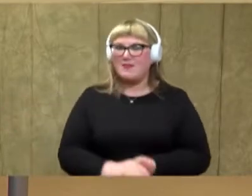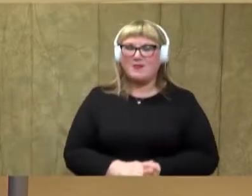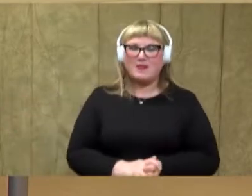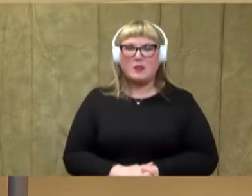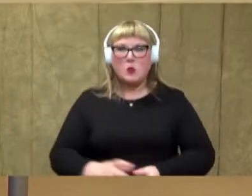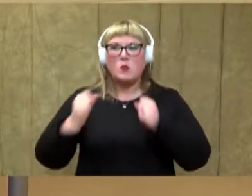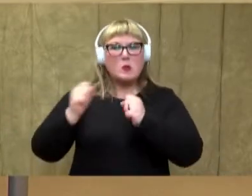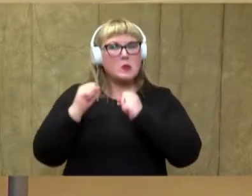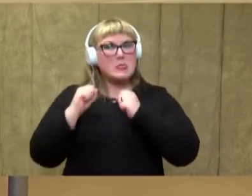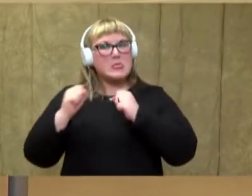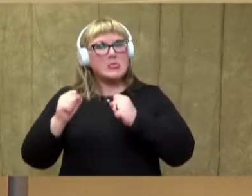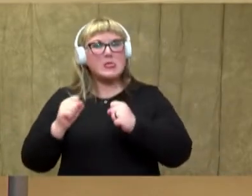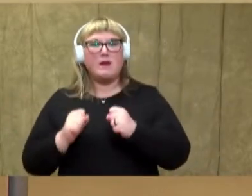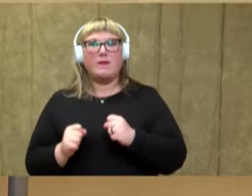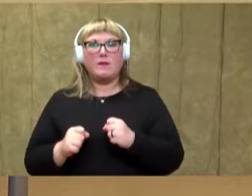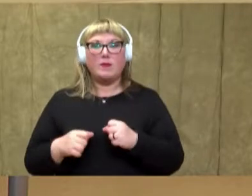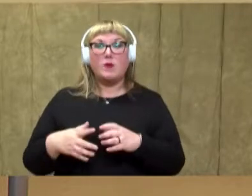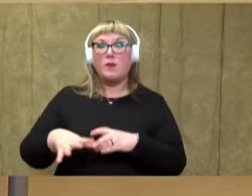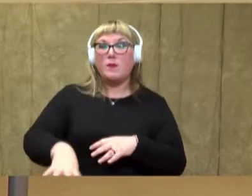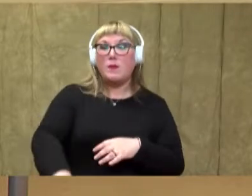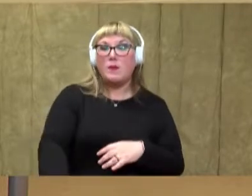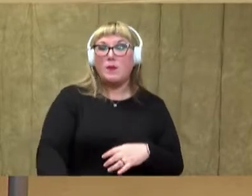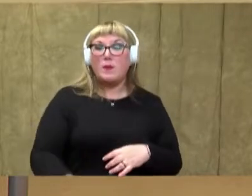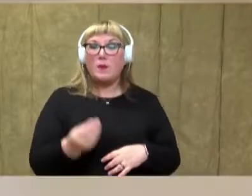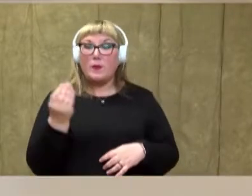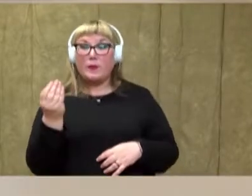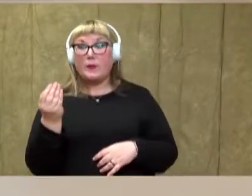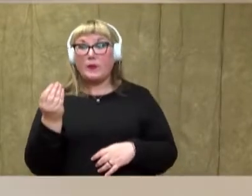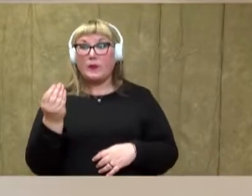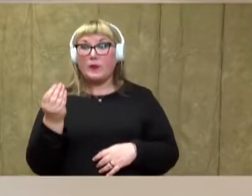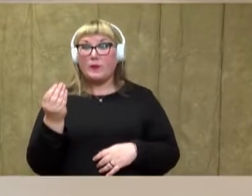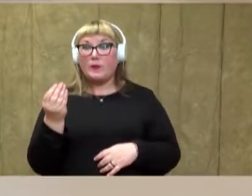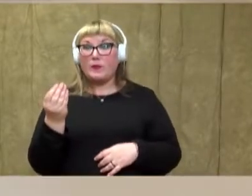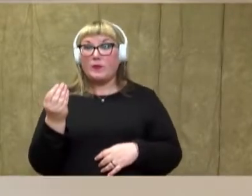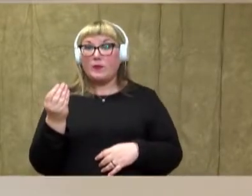most. Here we go.